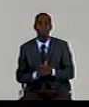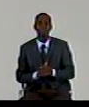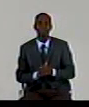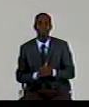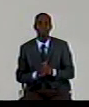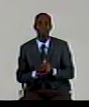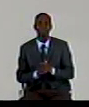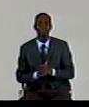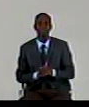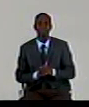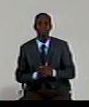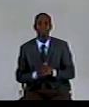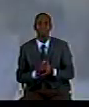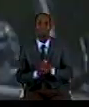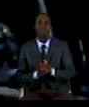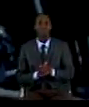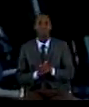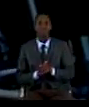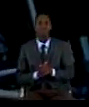kwa emu.